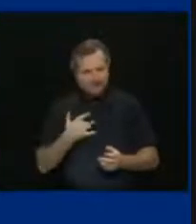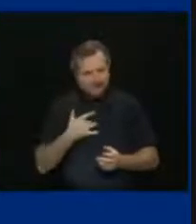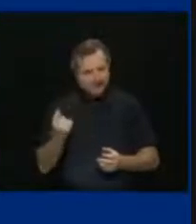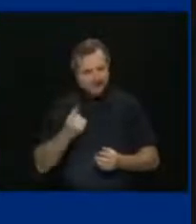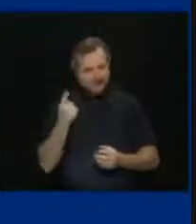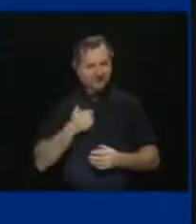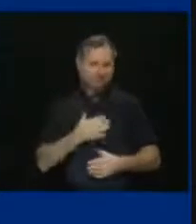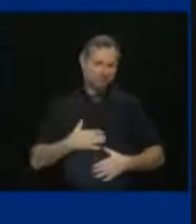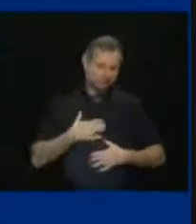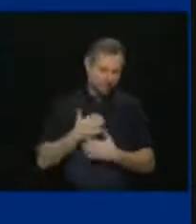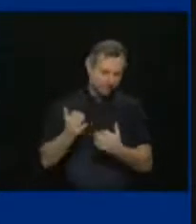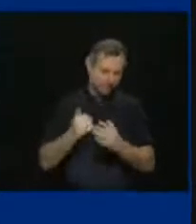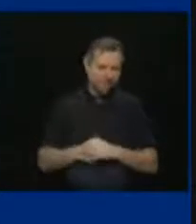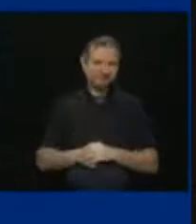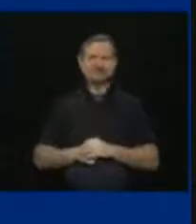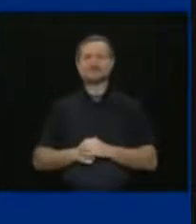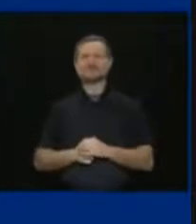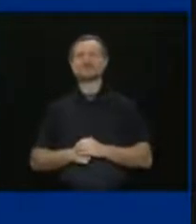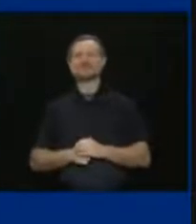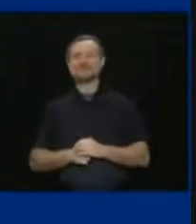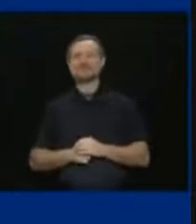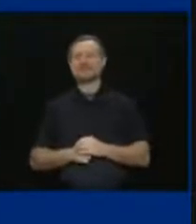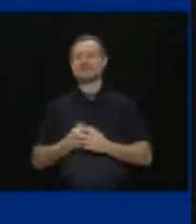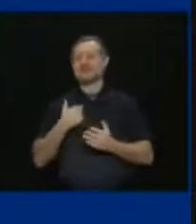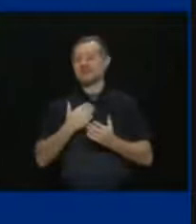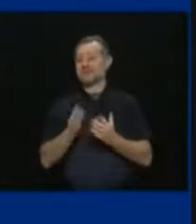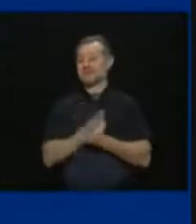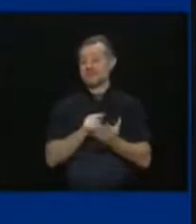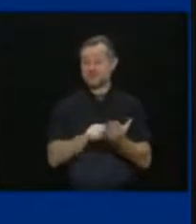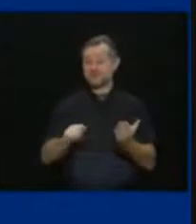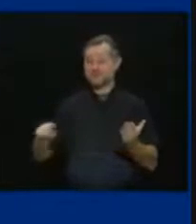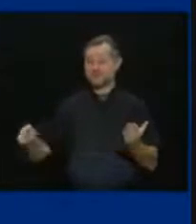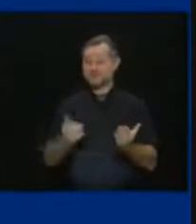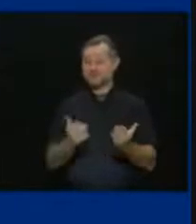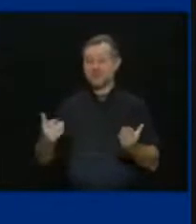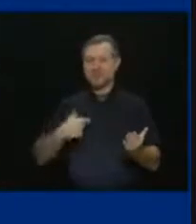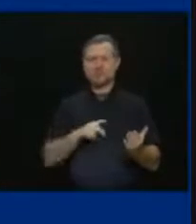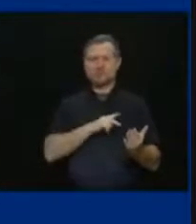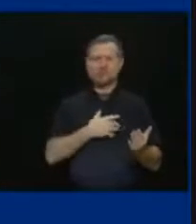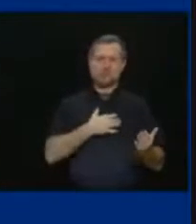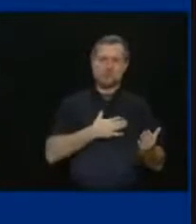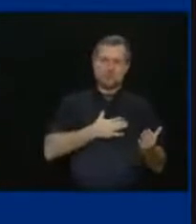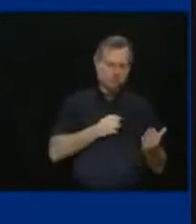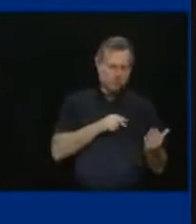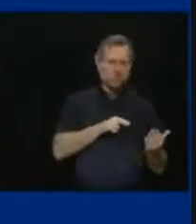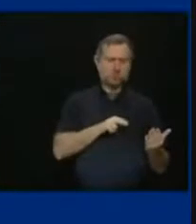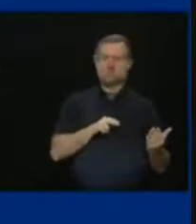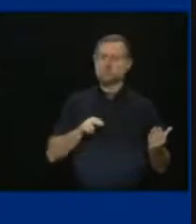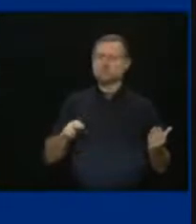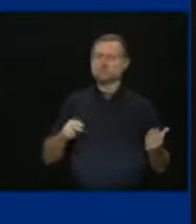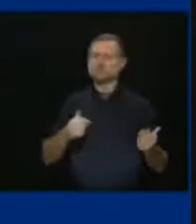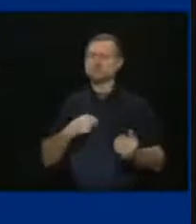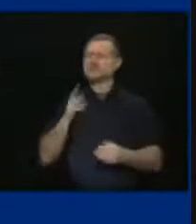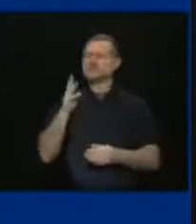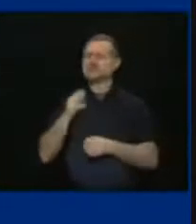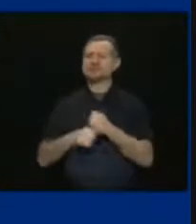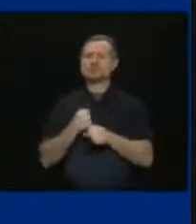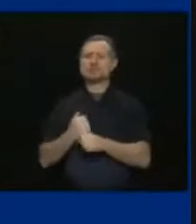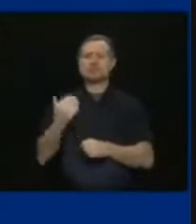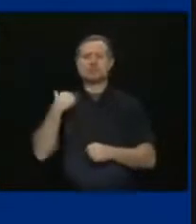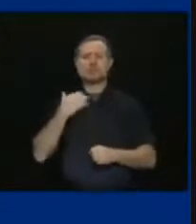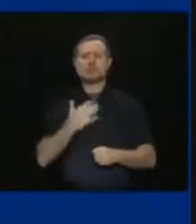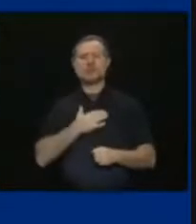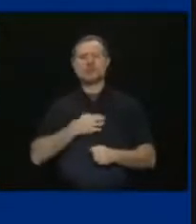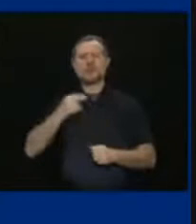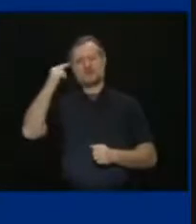This is personal to me. Oh, it's personal. Okay, good. It was Me about too. 6 years ago when we lost my beloved nephew to addiction. Oh, that